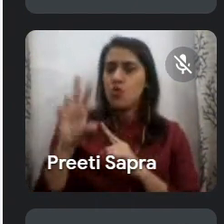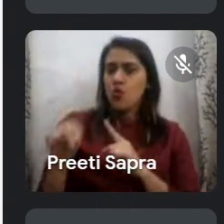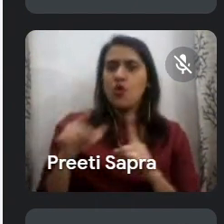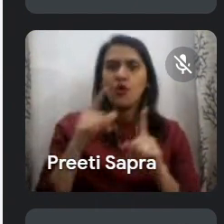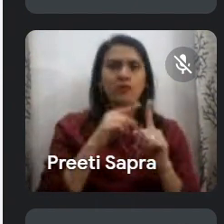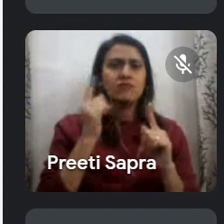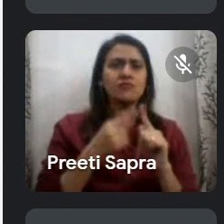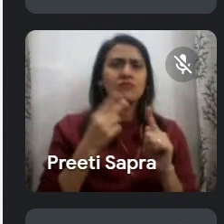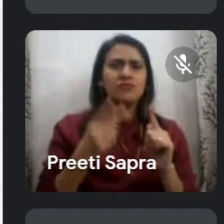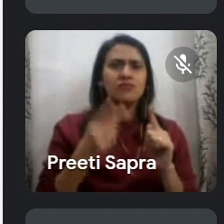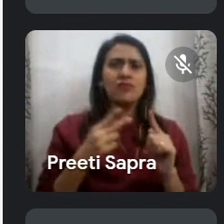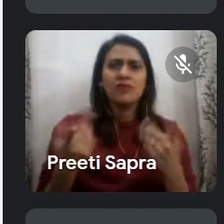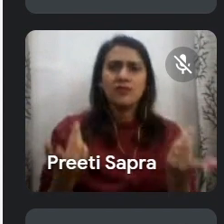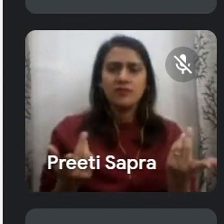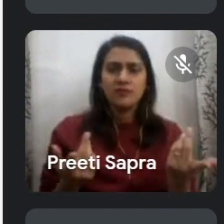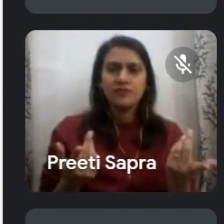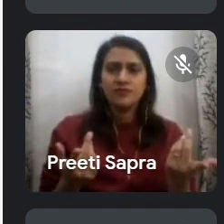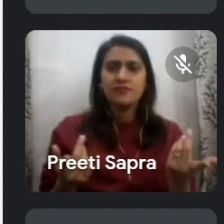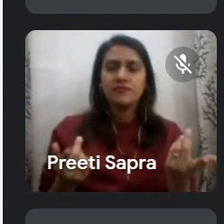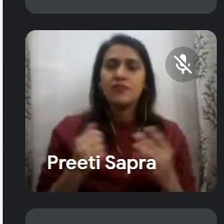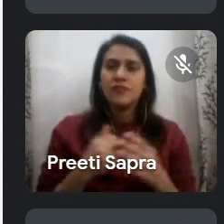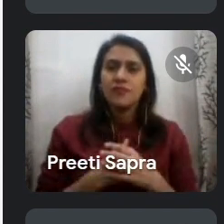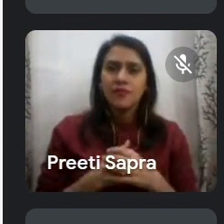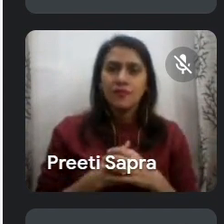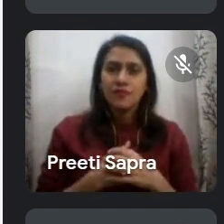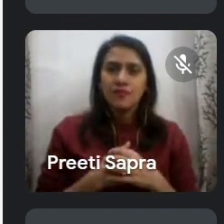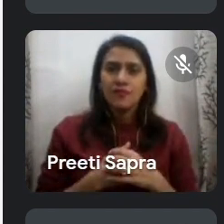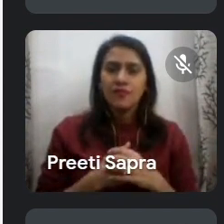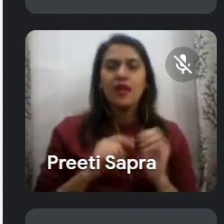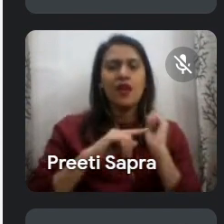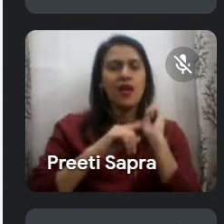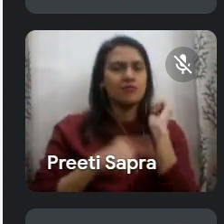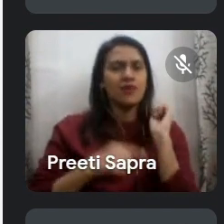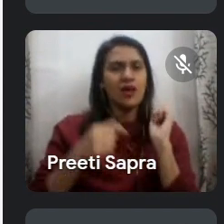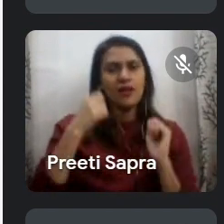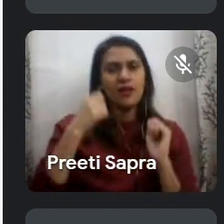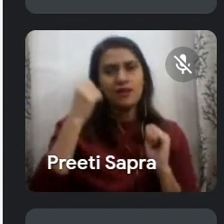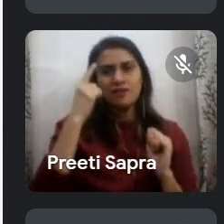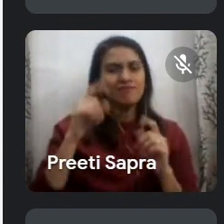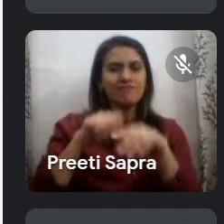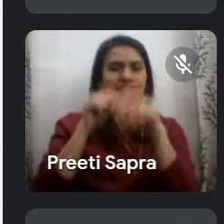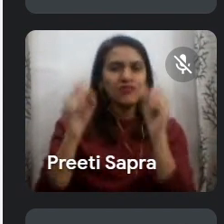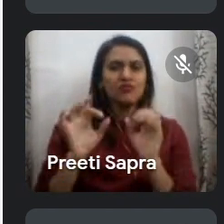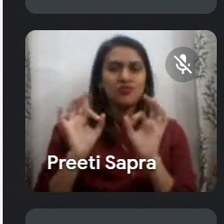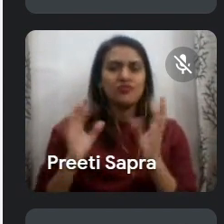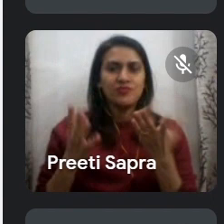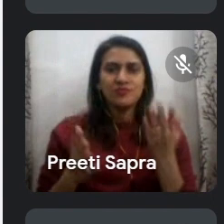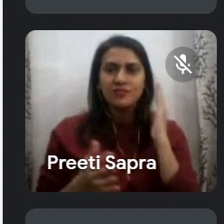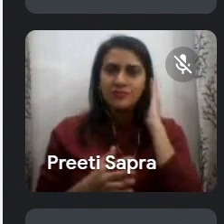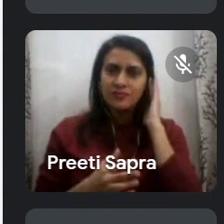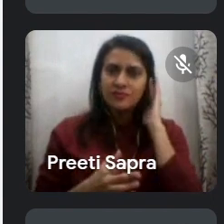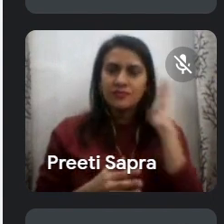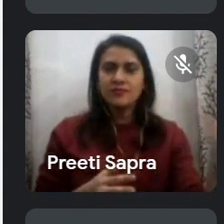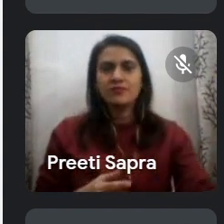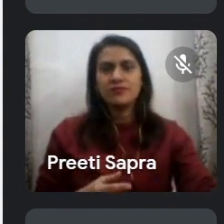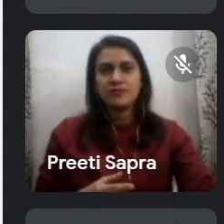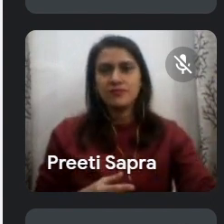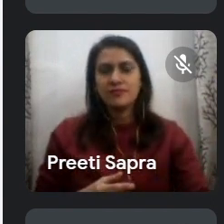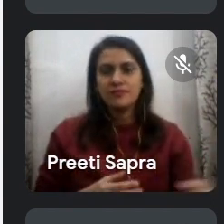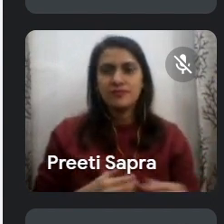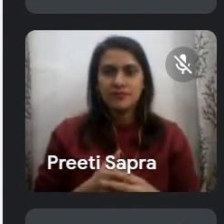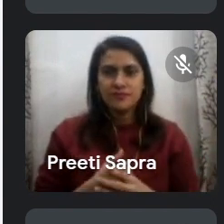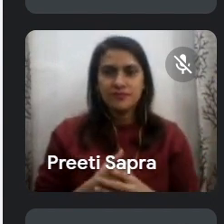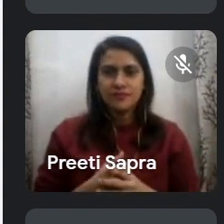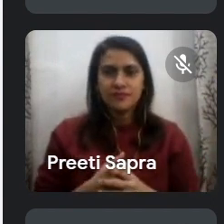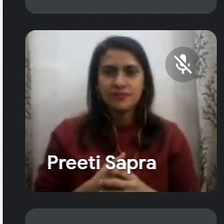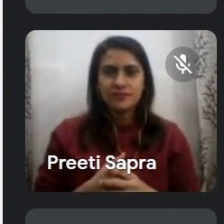like, you come back to stage zero. And then at one point, I realized, like, the system is not really going to do anything much for me, so I might as well buck up and do